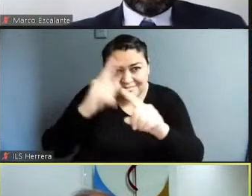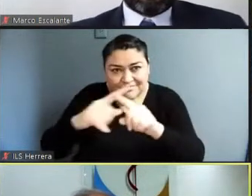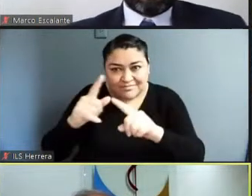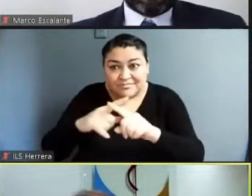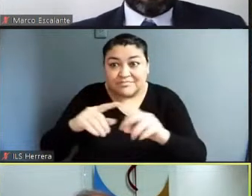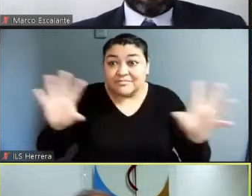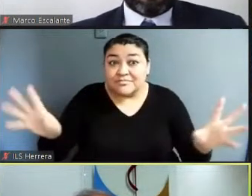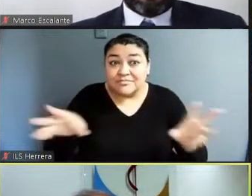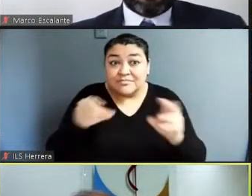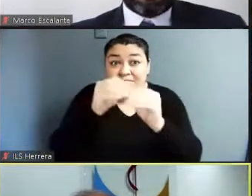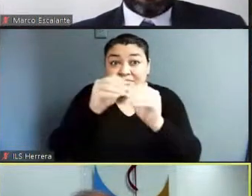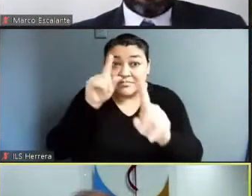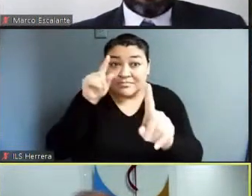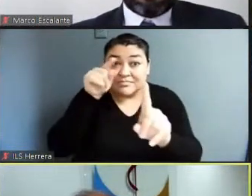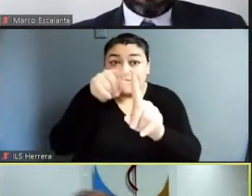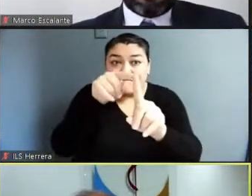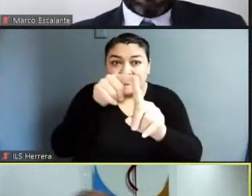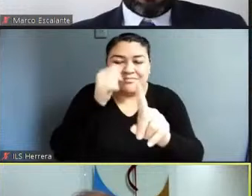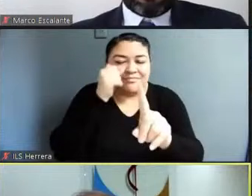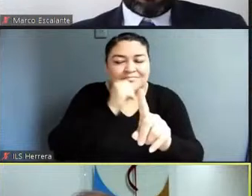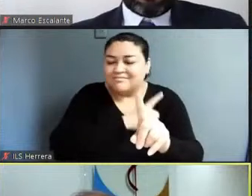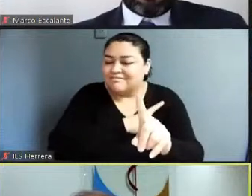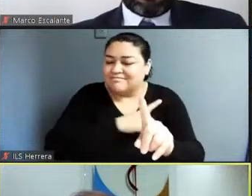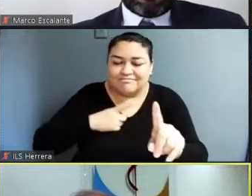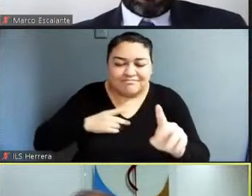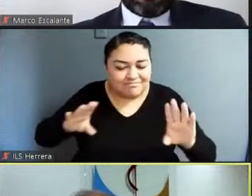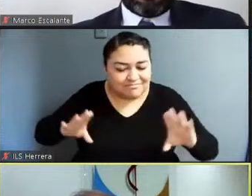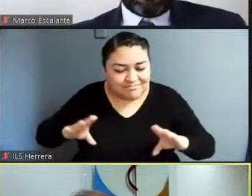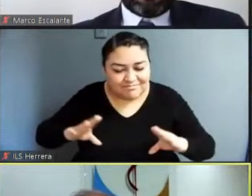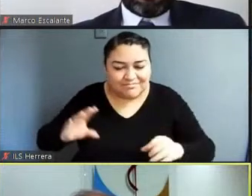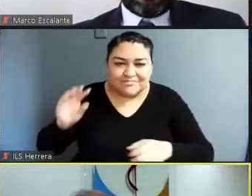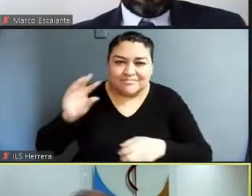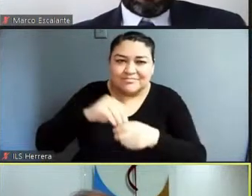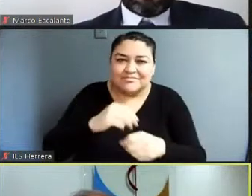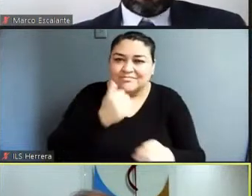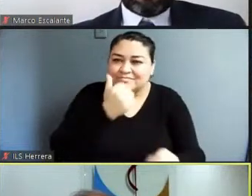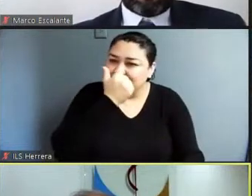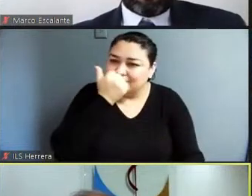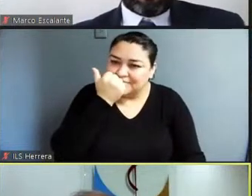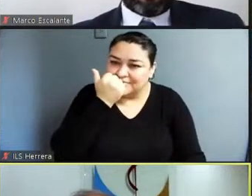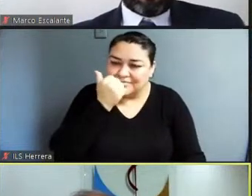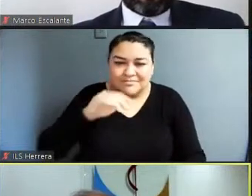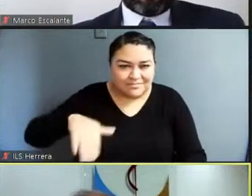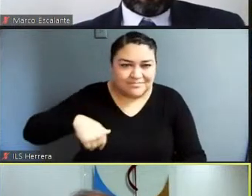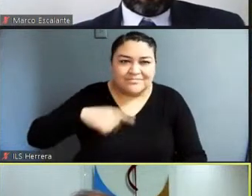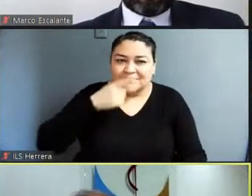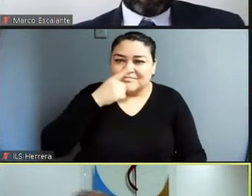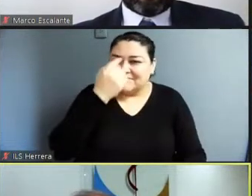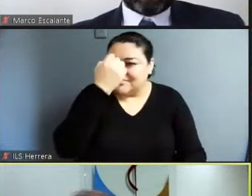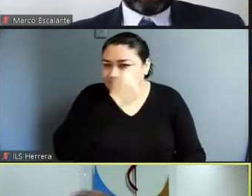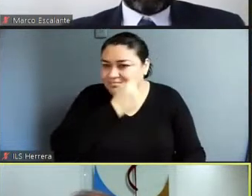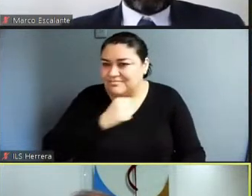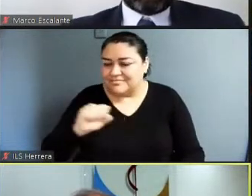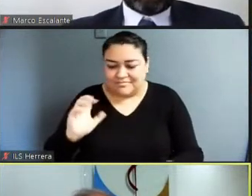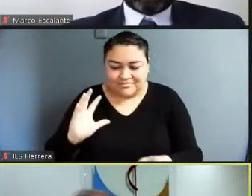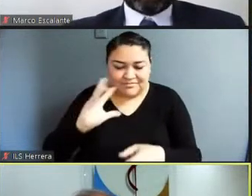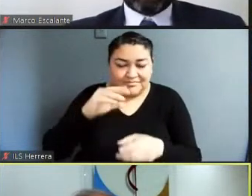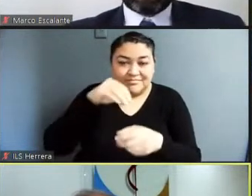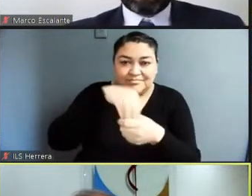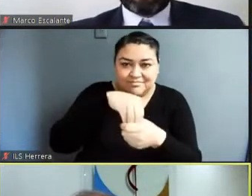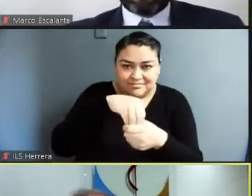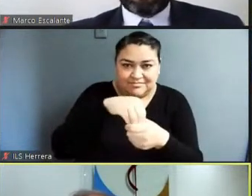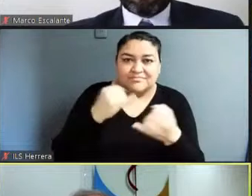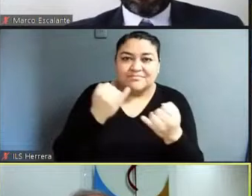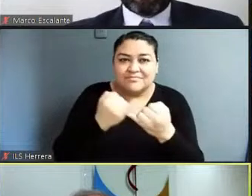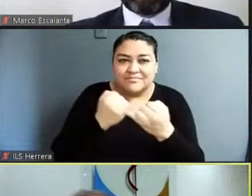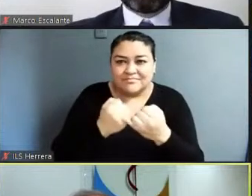I'm very excited to hear this variety of opinions, all of them having to do with the competencies, with